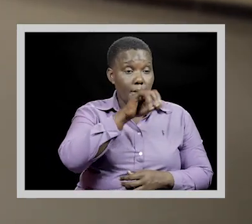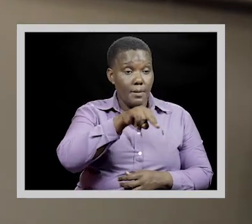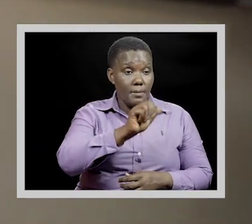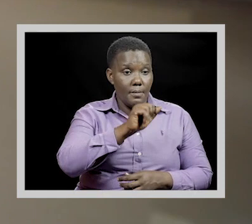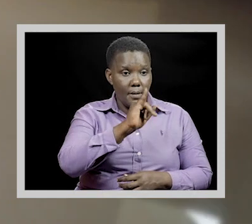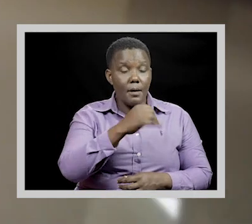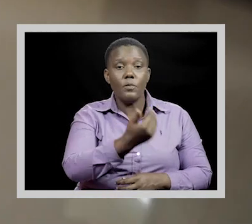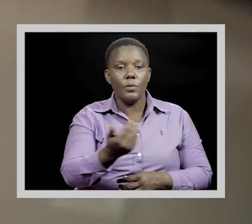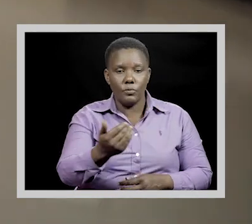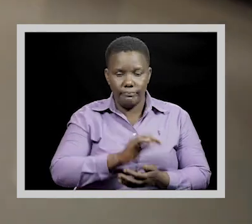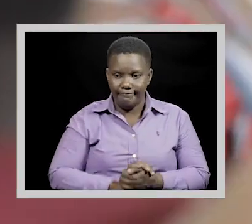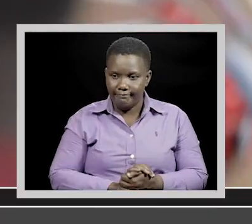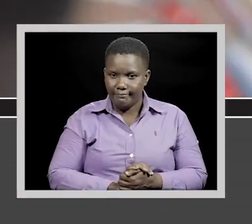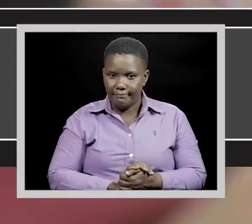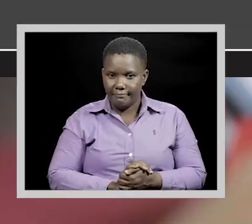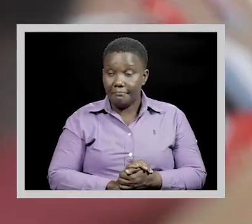child?